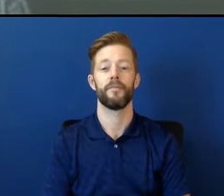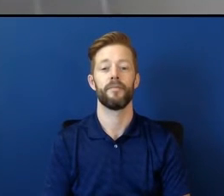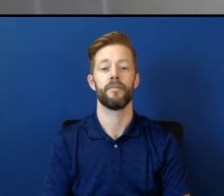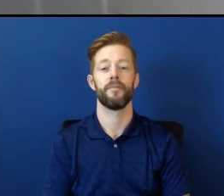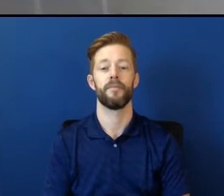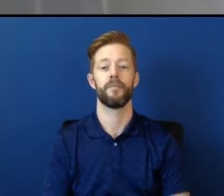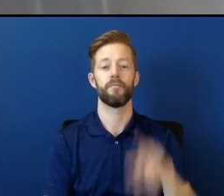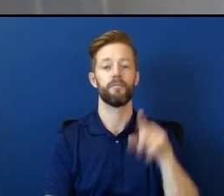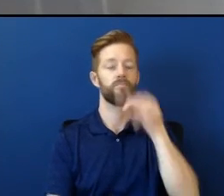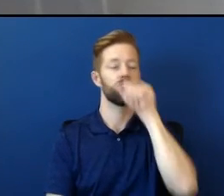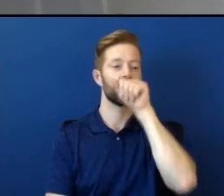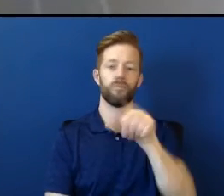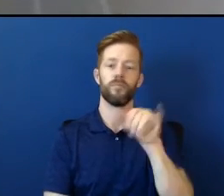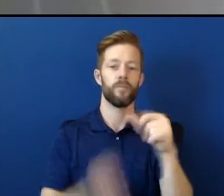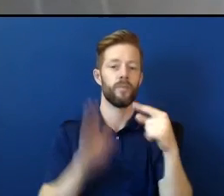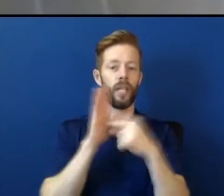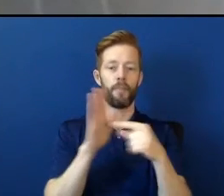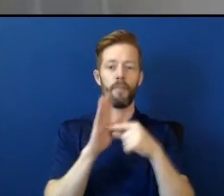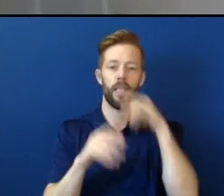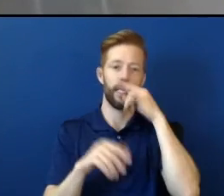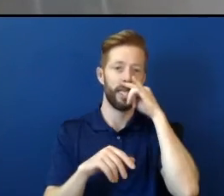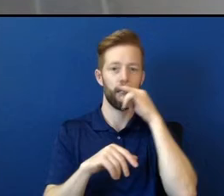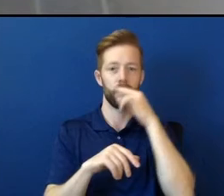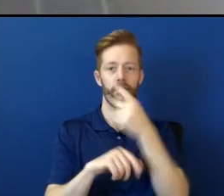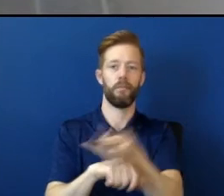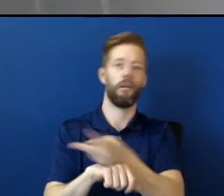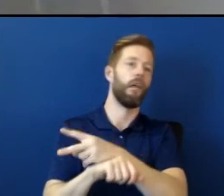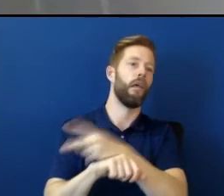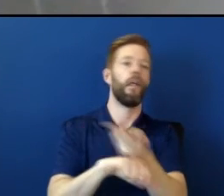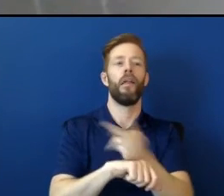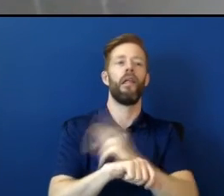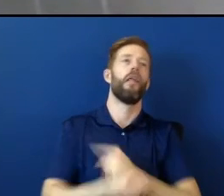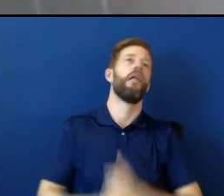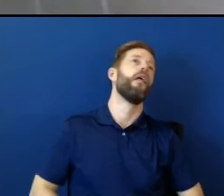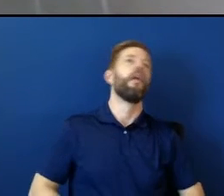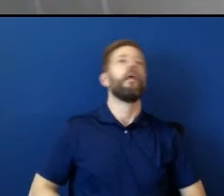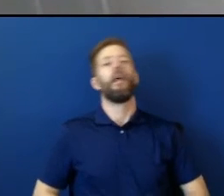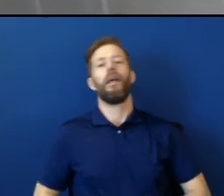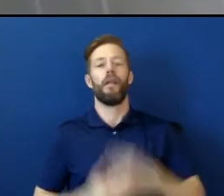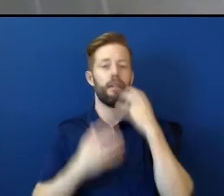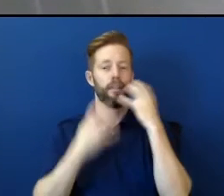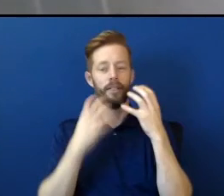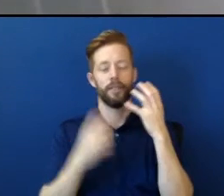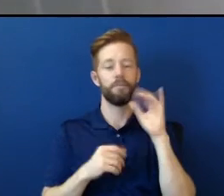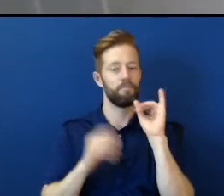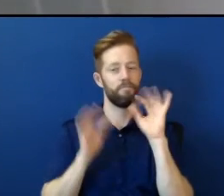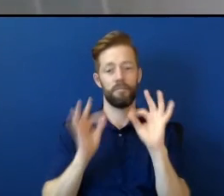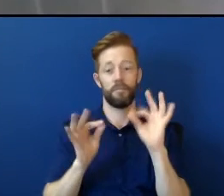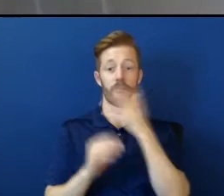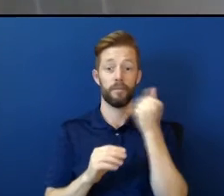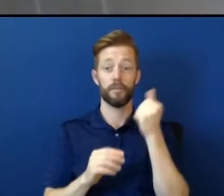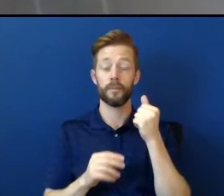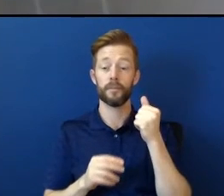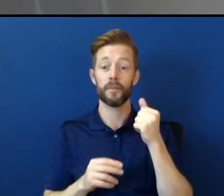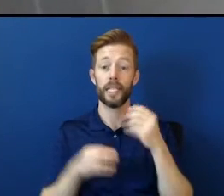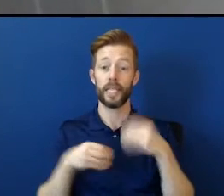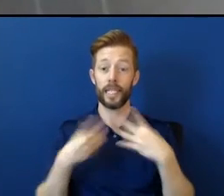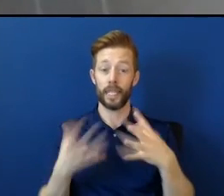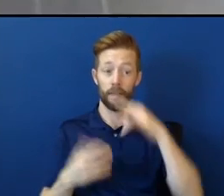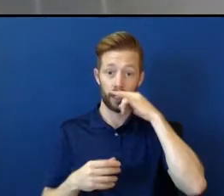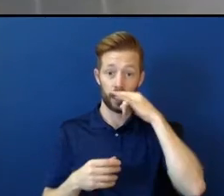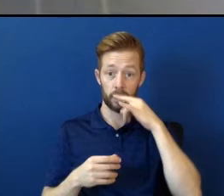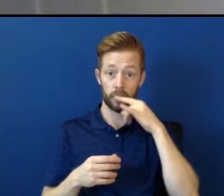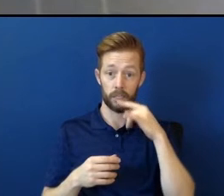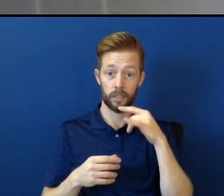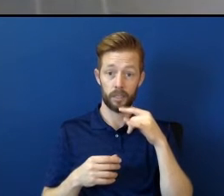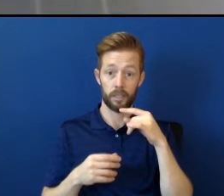Yeah, I really love the example of the kids rolling on the floor, clutching their stomach. Because I think when we give kids